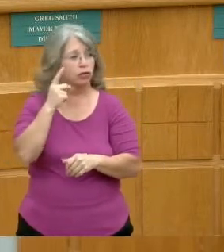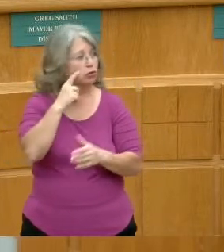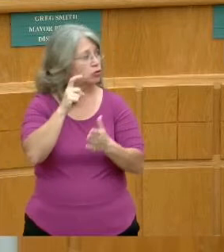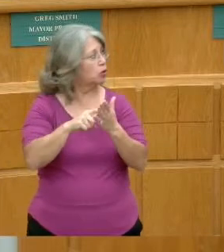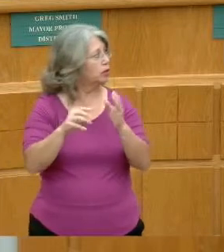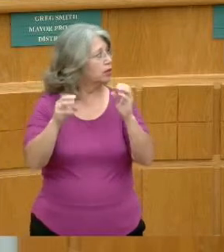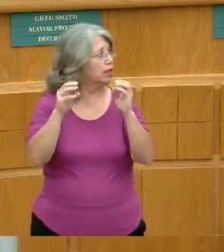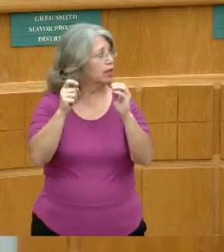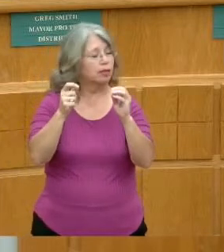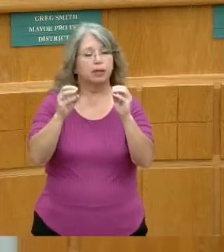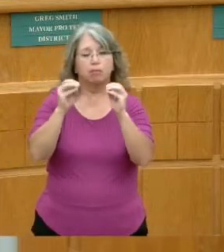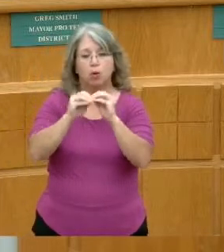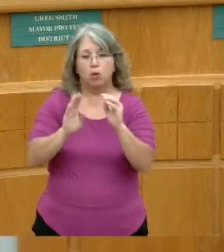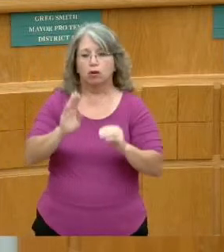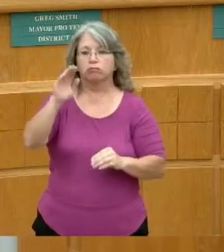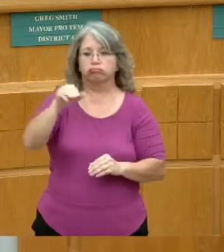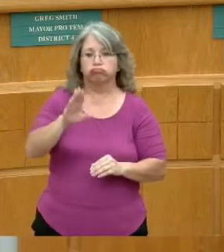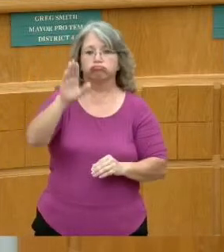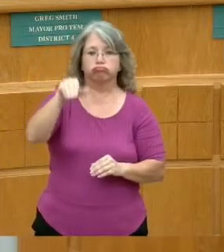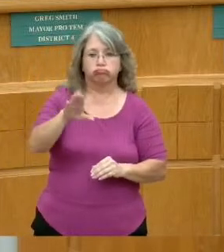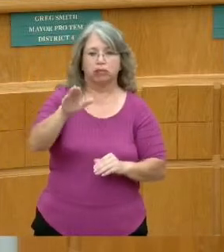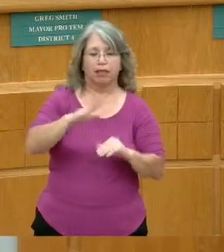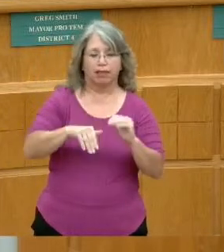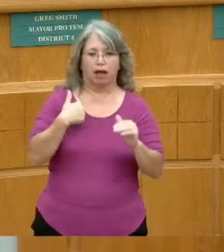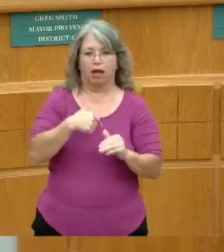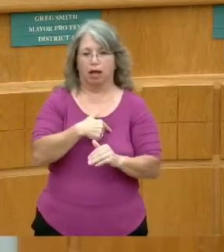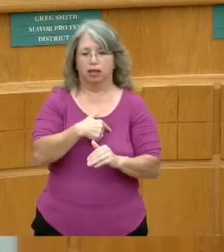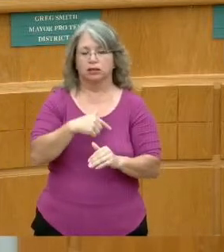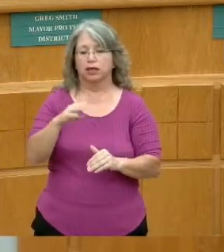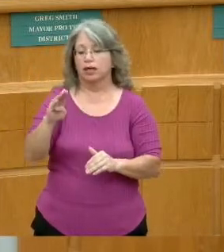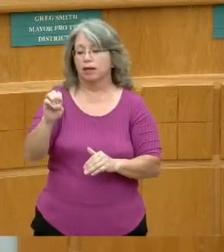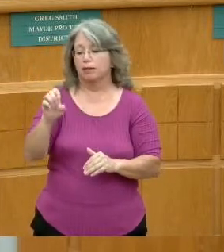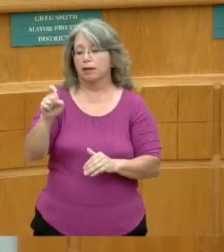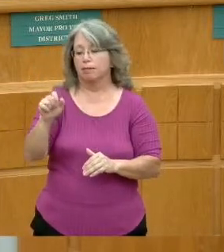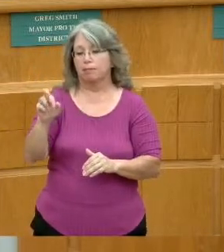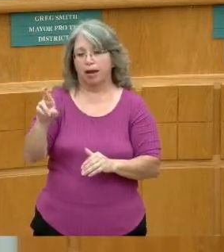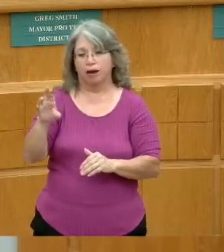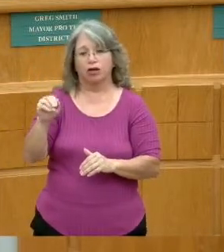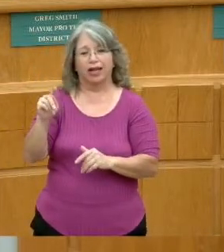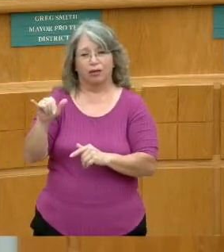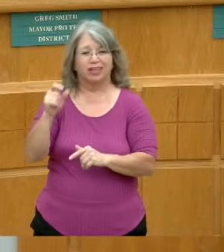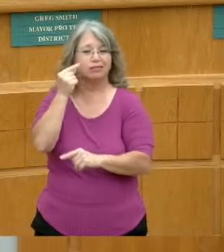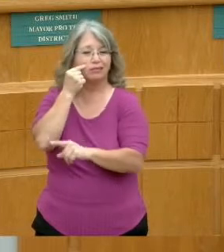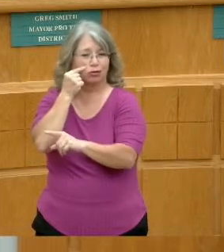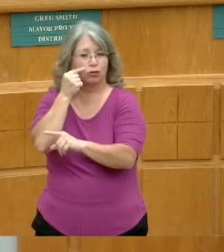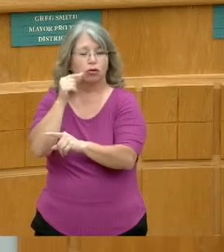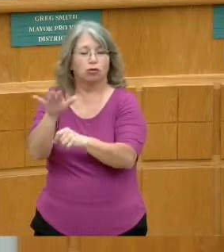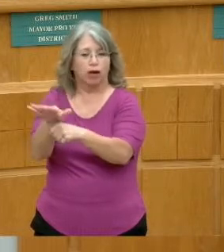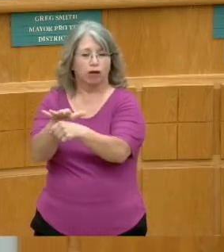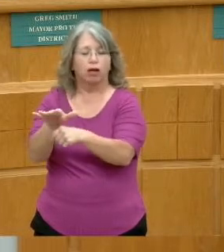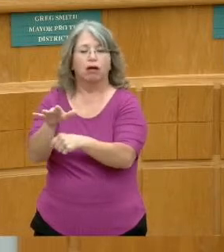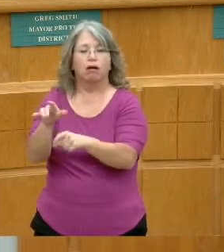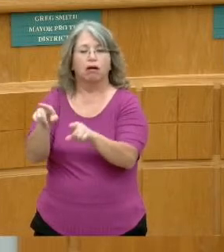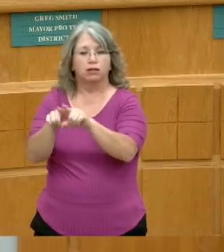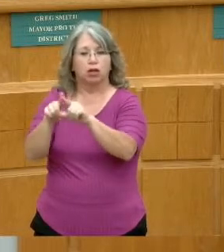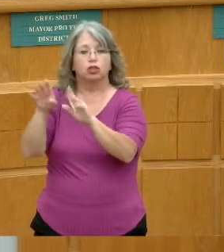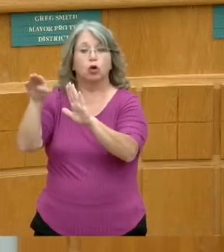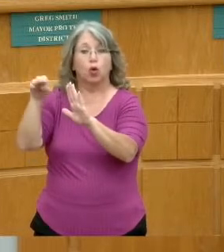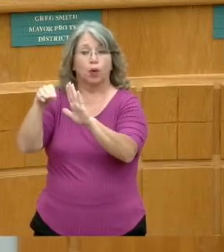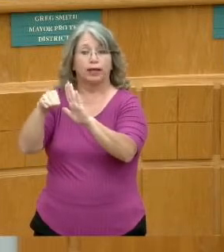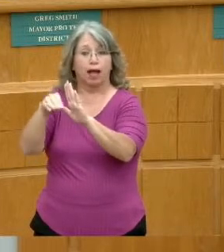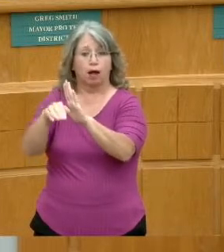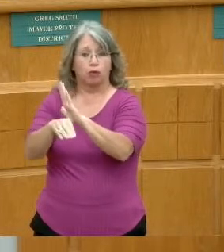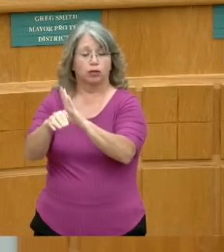ride than we have here locally, but Bexar County is also trending downwards right now, also in the number of new cases per